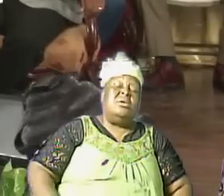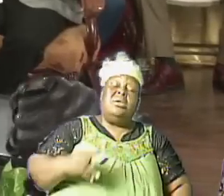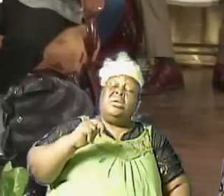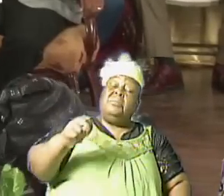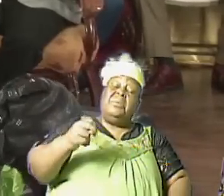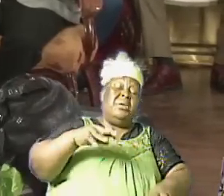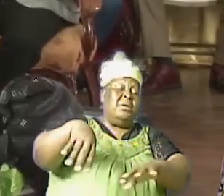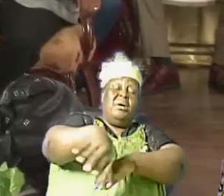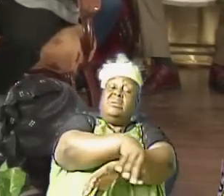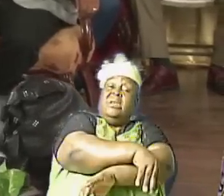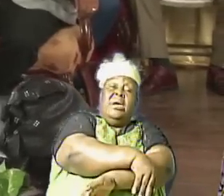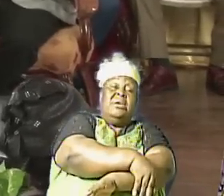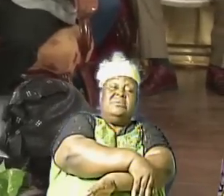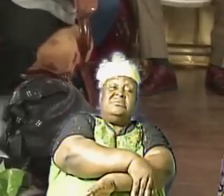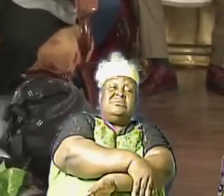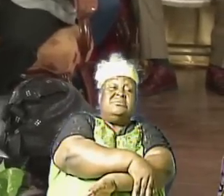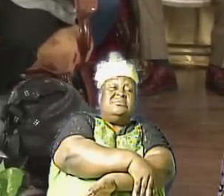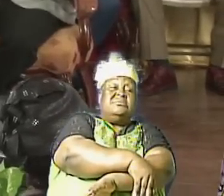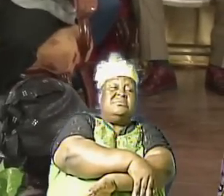But we have been here all night.